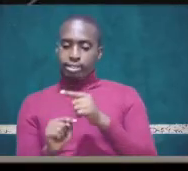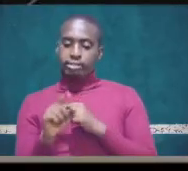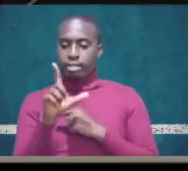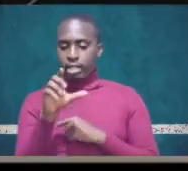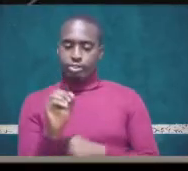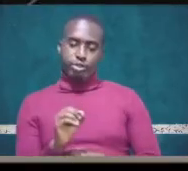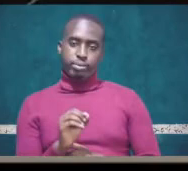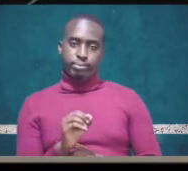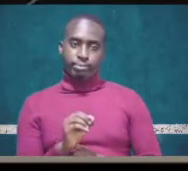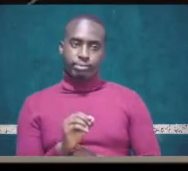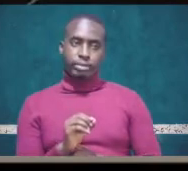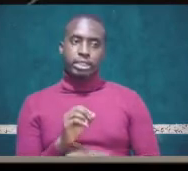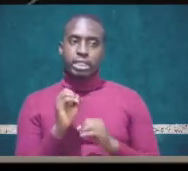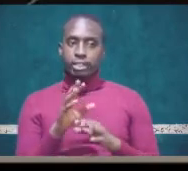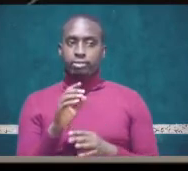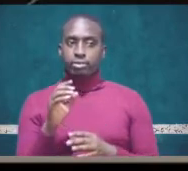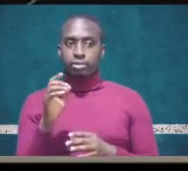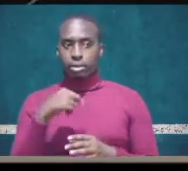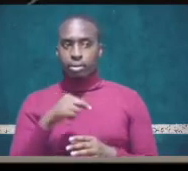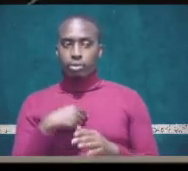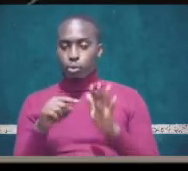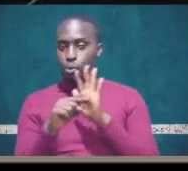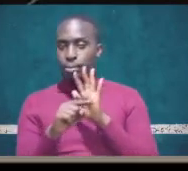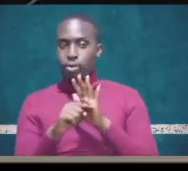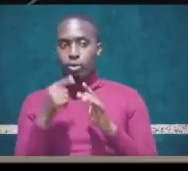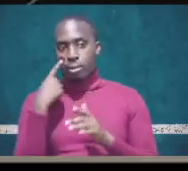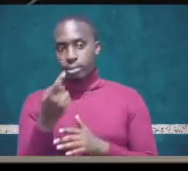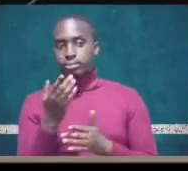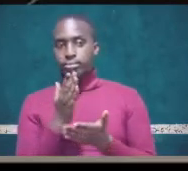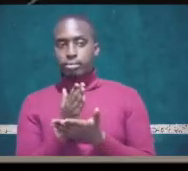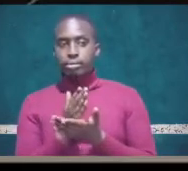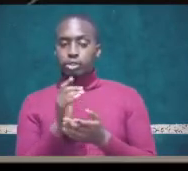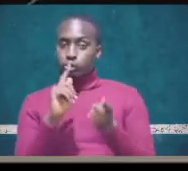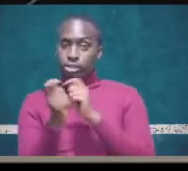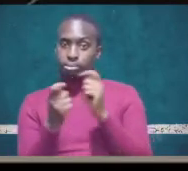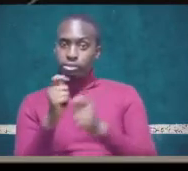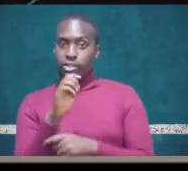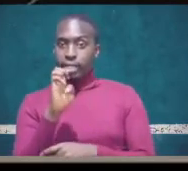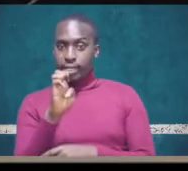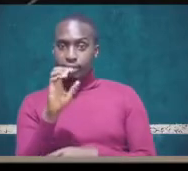over L0. So if we substitute, we find E0